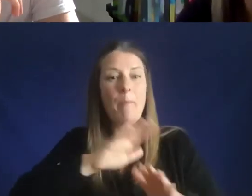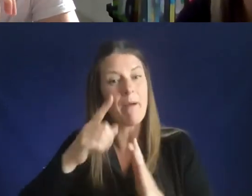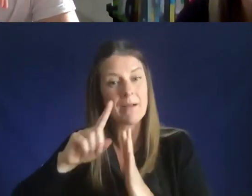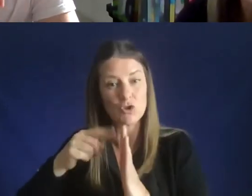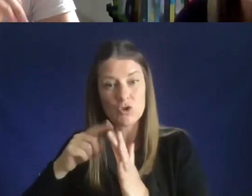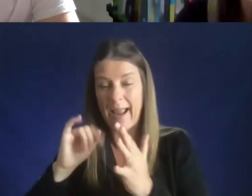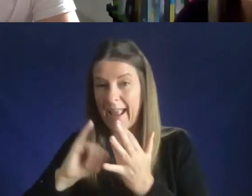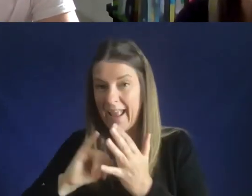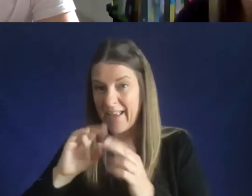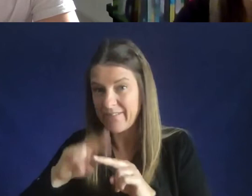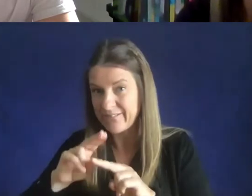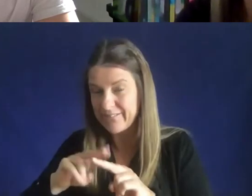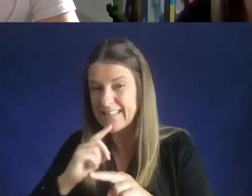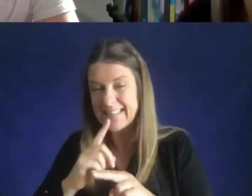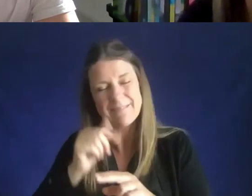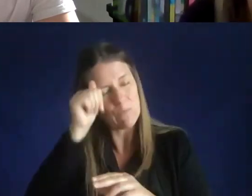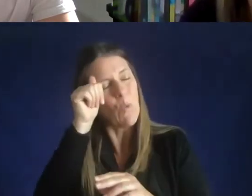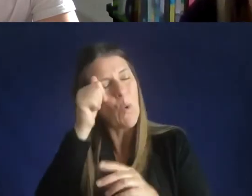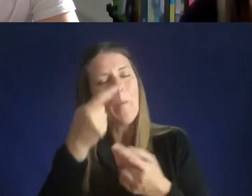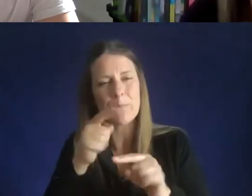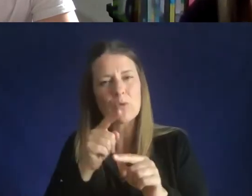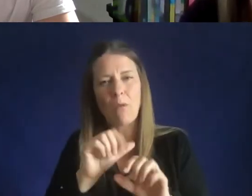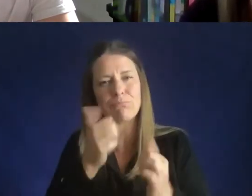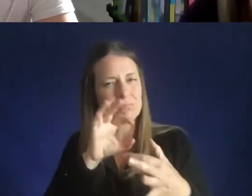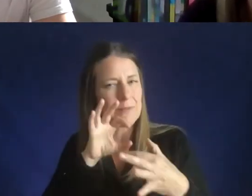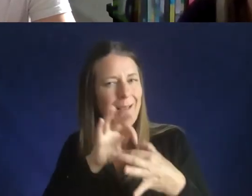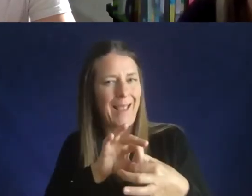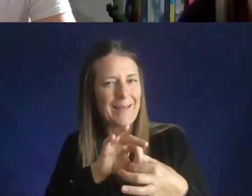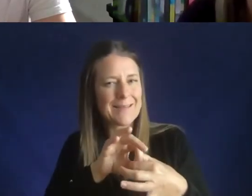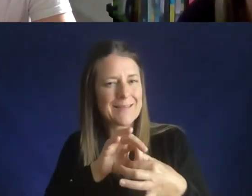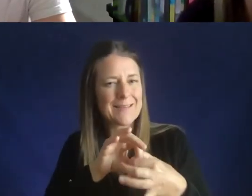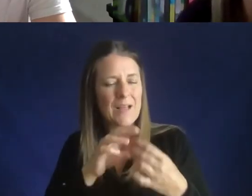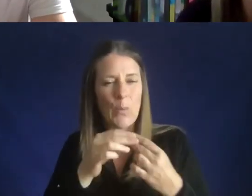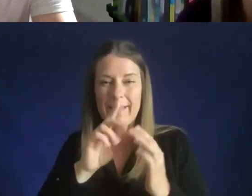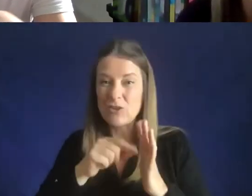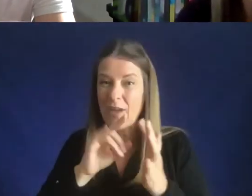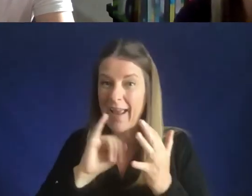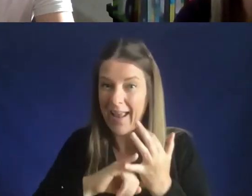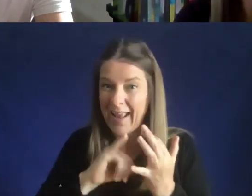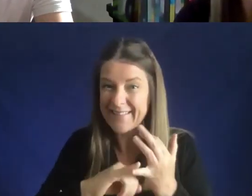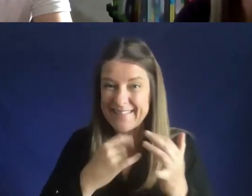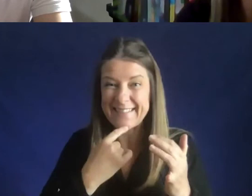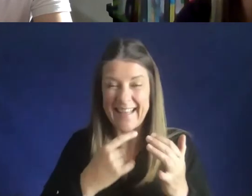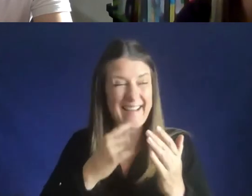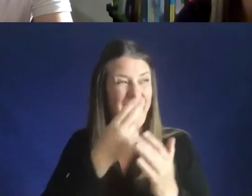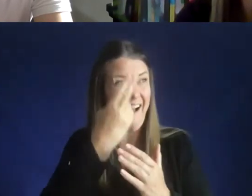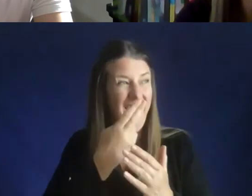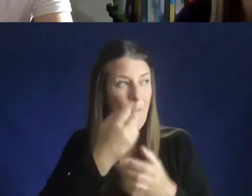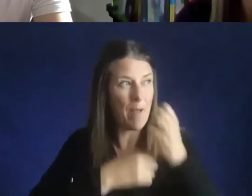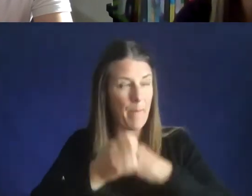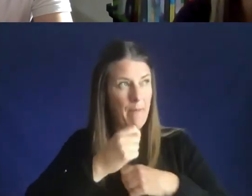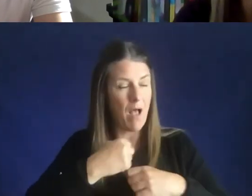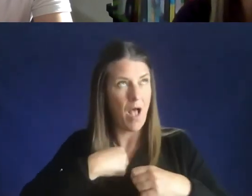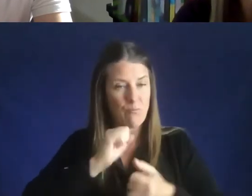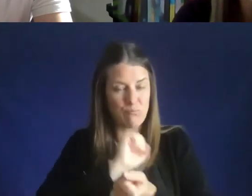agree music is a great way to connect. With Jess, I saw prisoners say that artwork made them feel human for the first time. So my question is, do you think prison